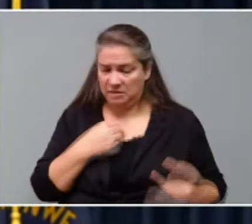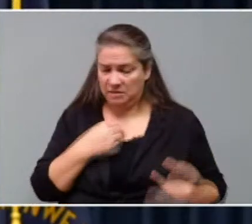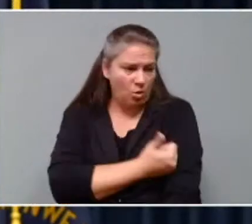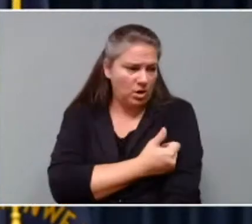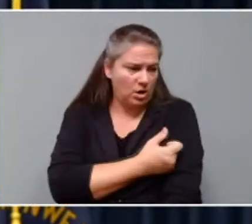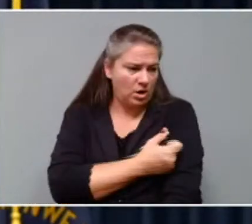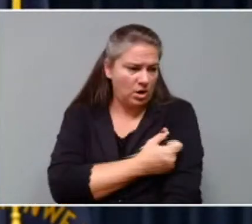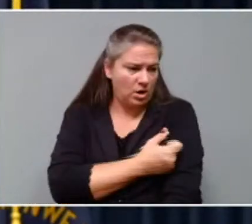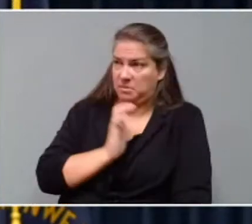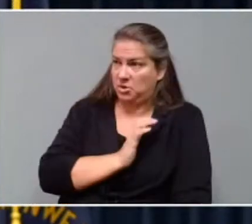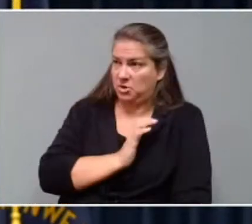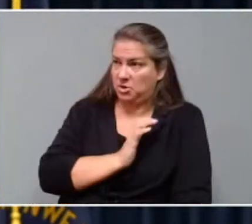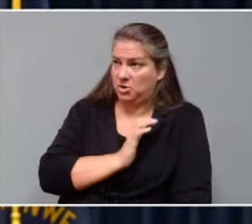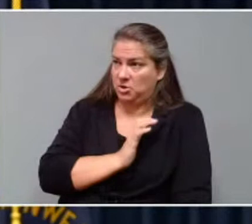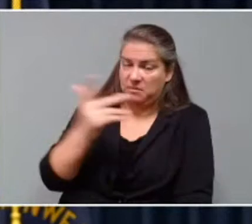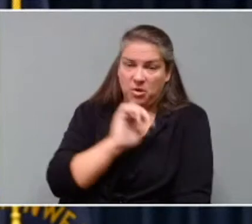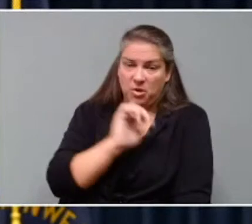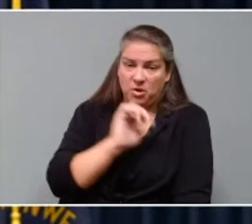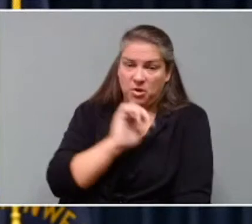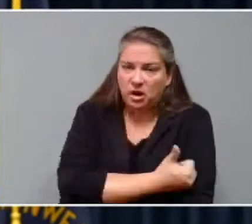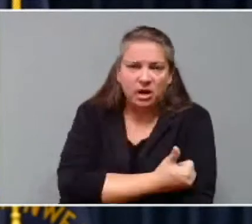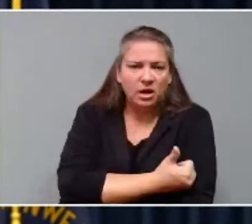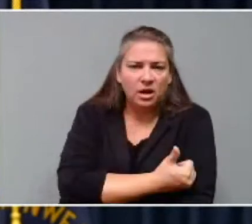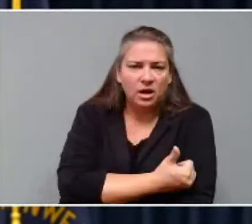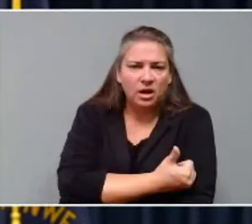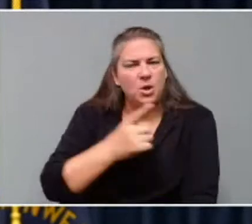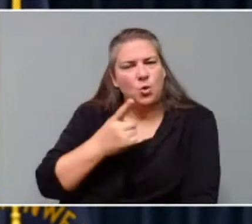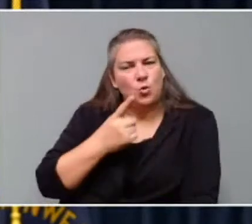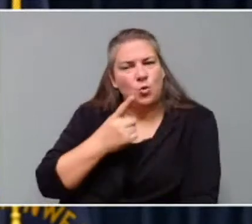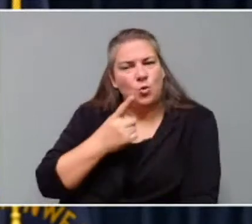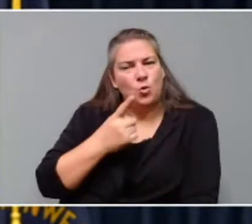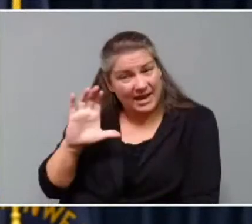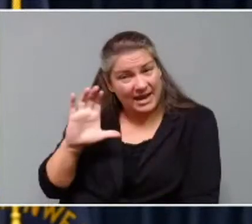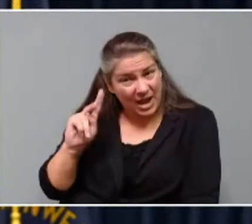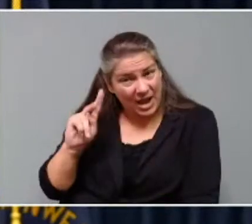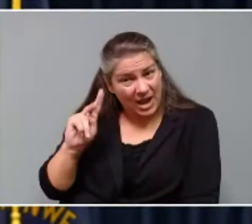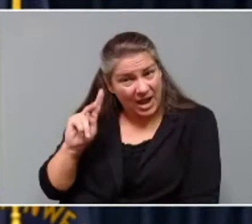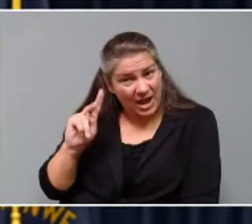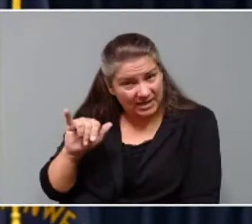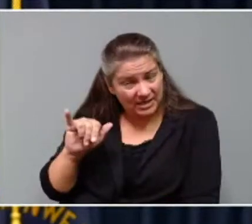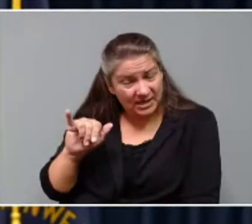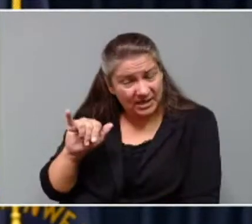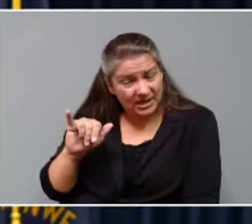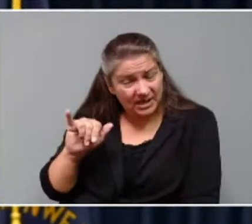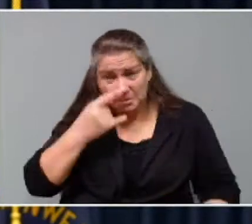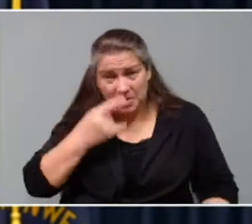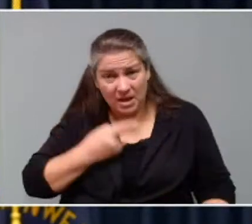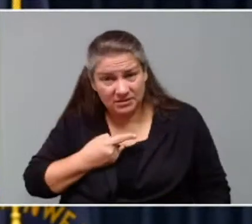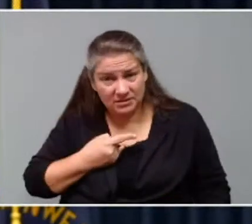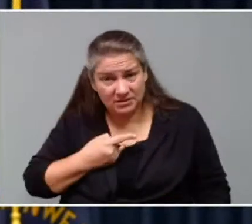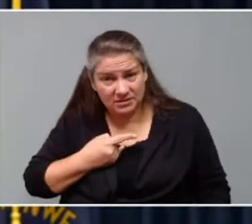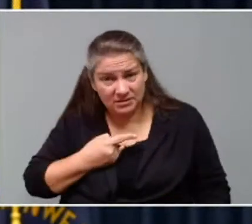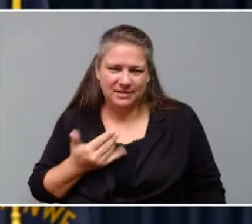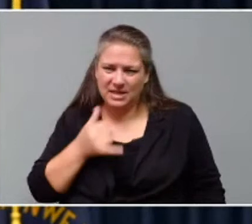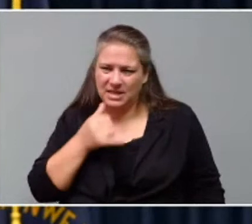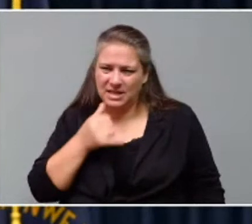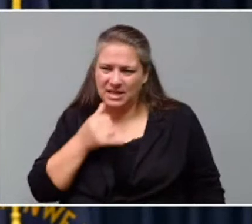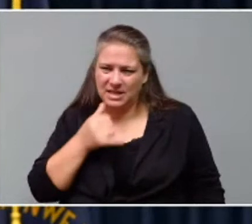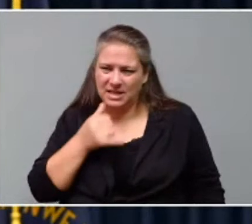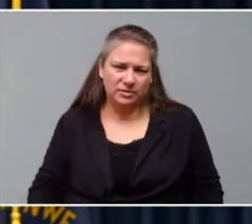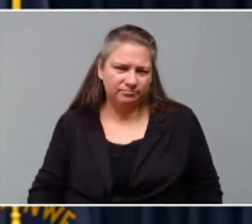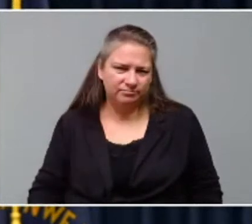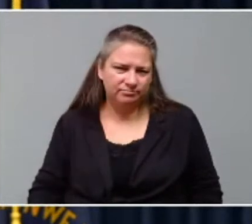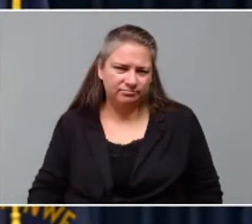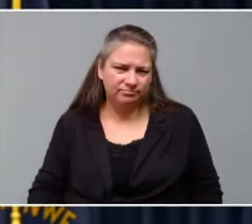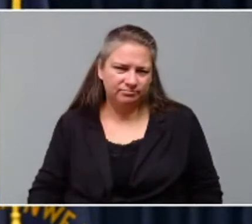commissioner. But I mean, being in a red county and going in unmasked, I mean, it just won't work. Covington